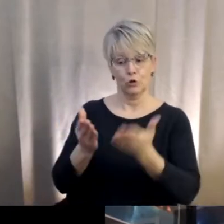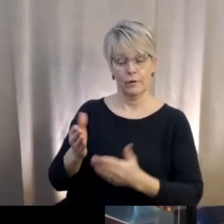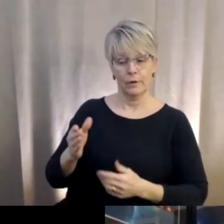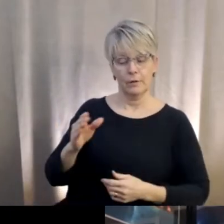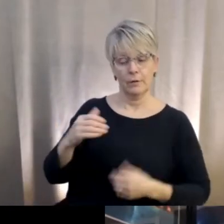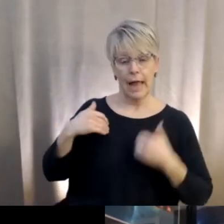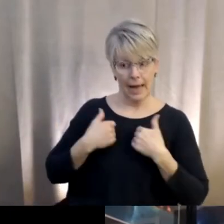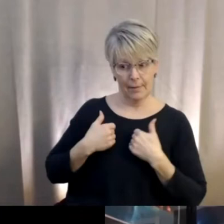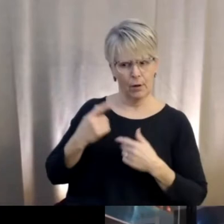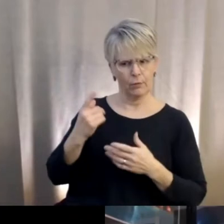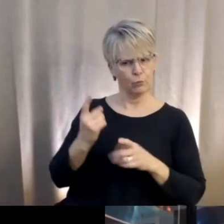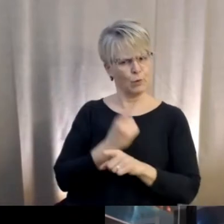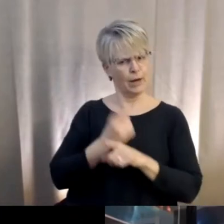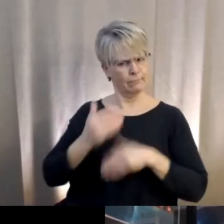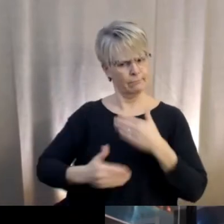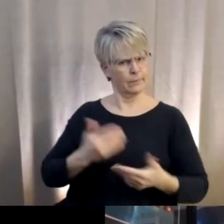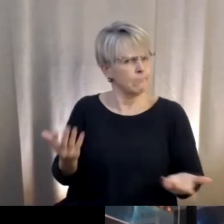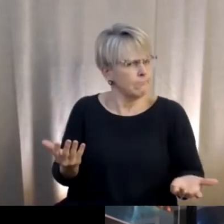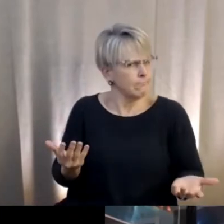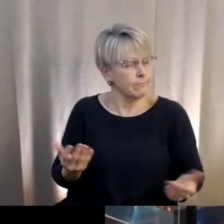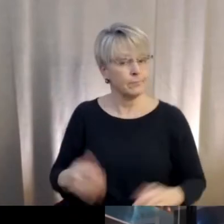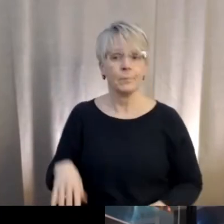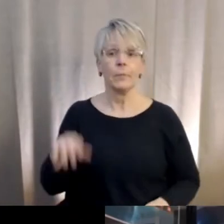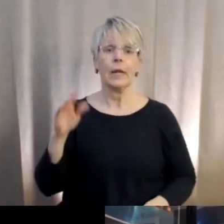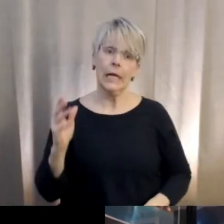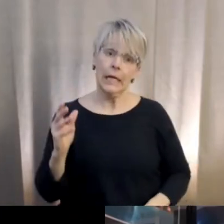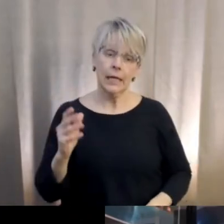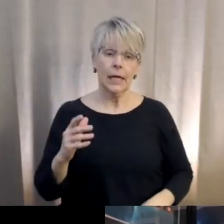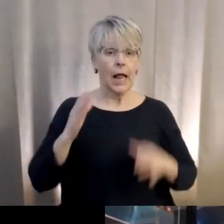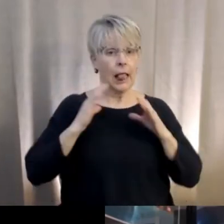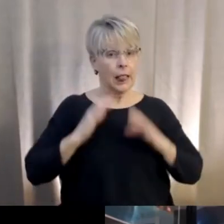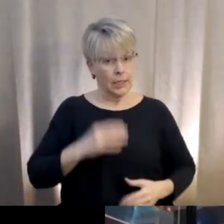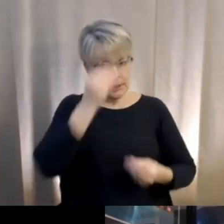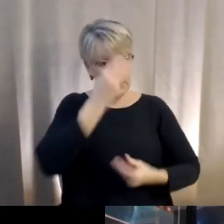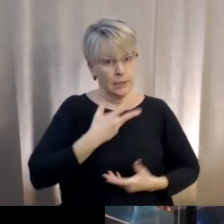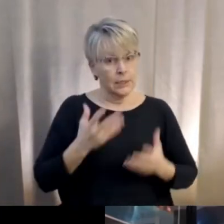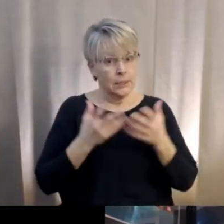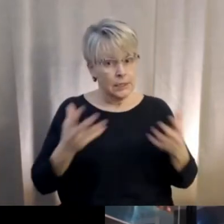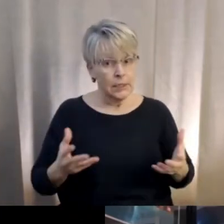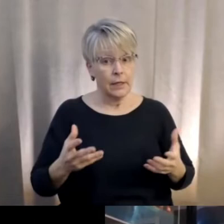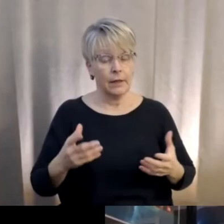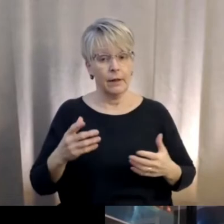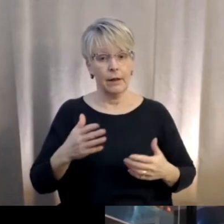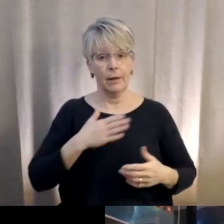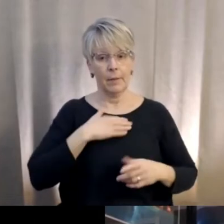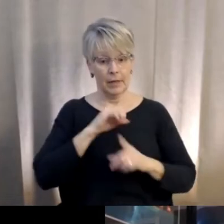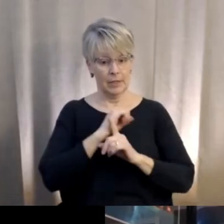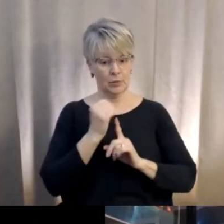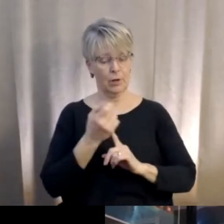Well, the biggest thing is, from what I hear from my clients and my own circumstances with